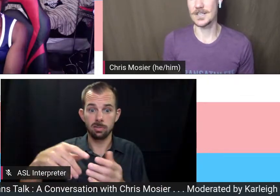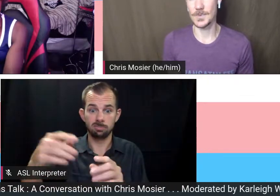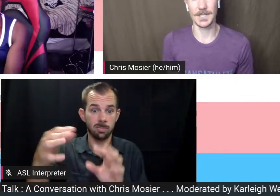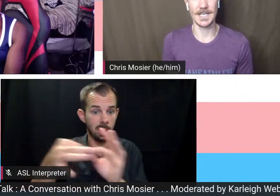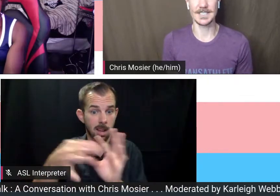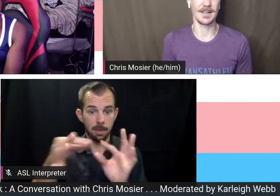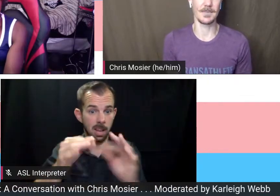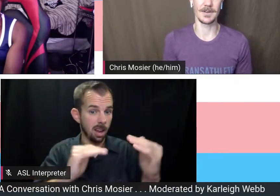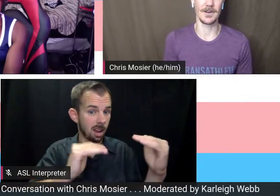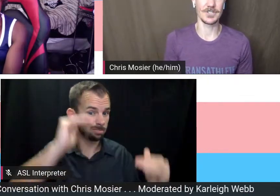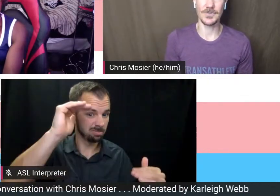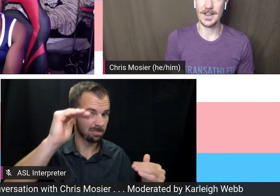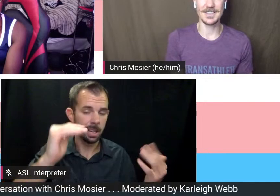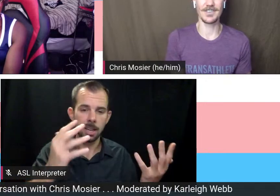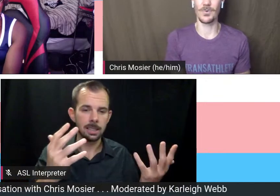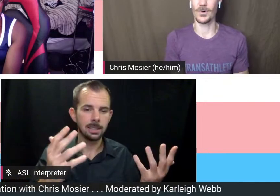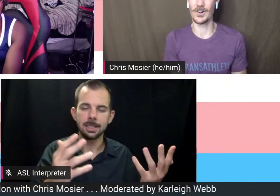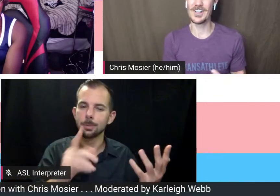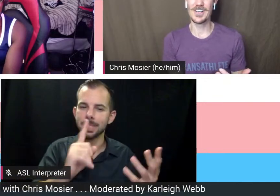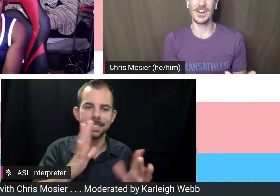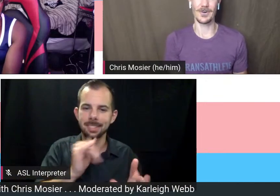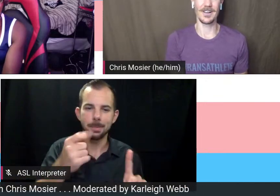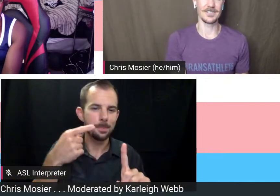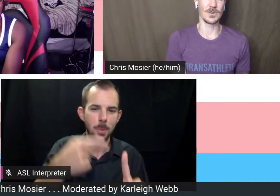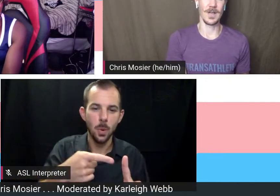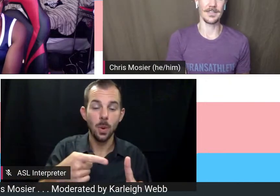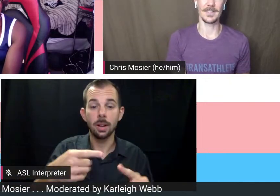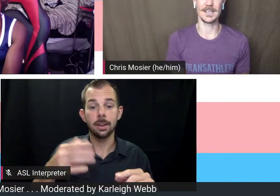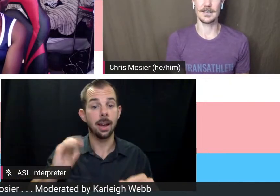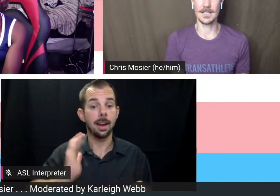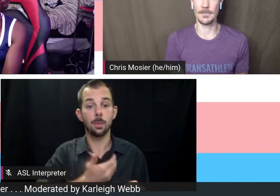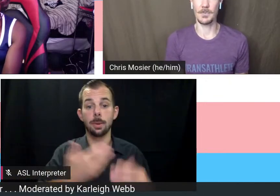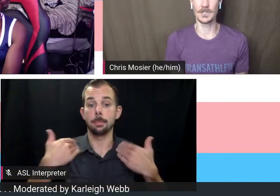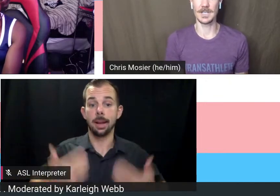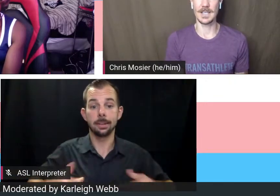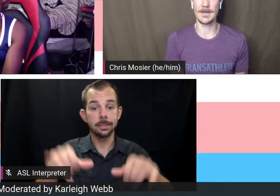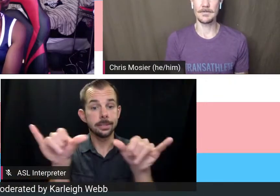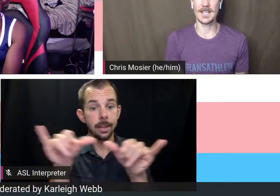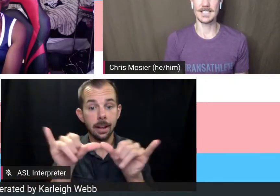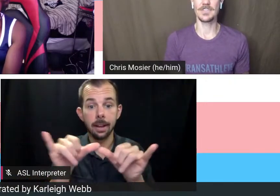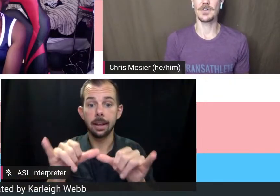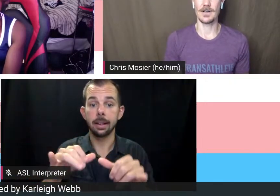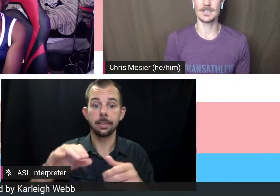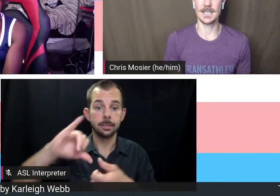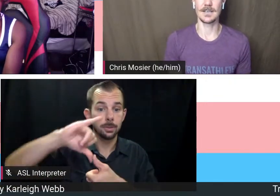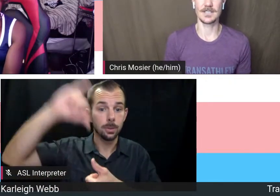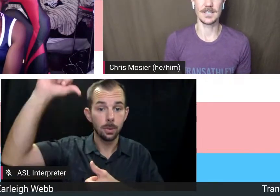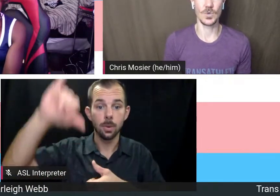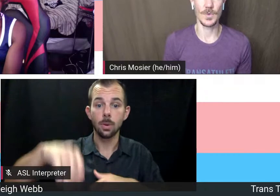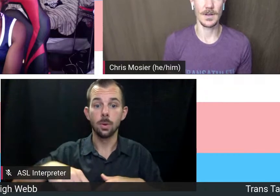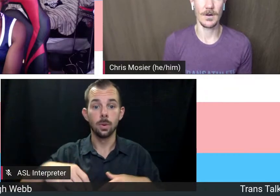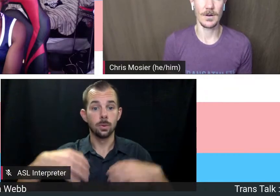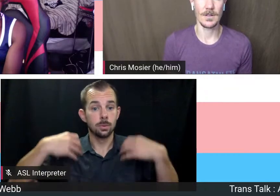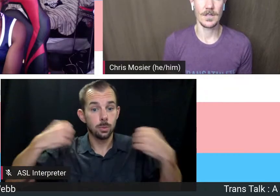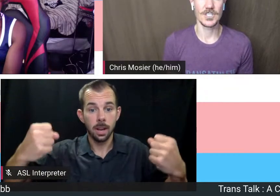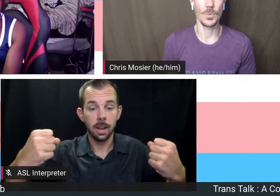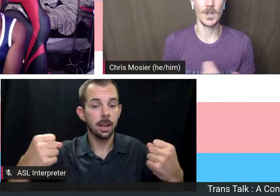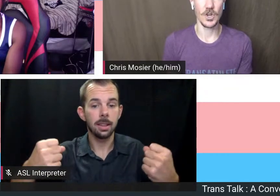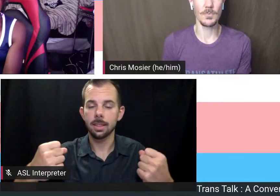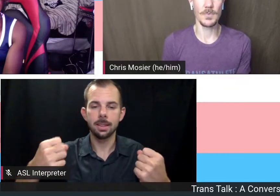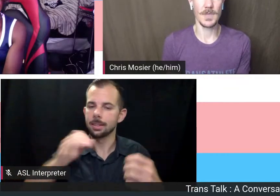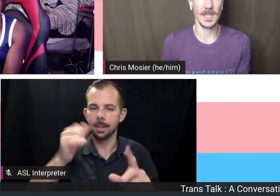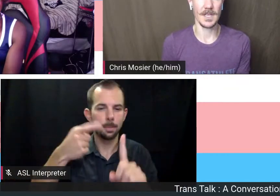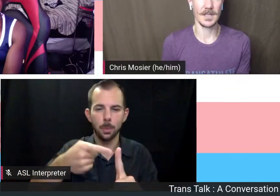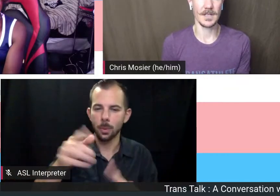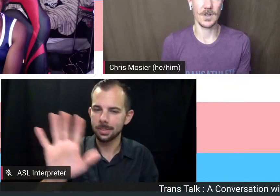our size, really. It's not about our strength or our, athletic capability. It's that they're not seeing us as who we are. So